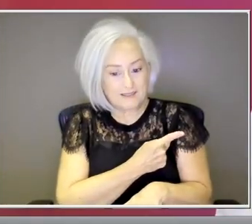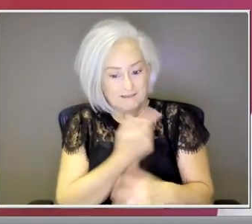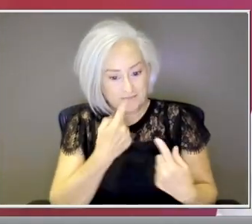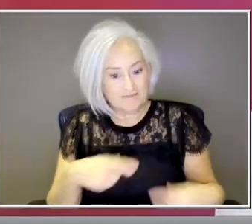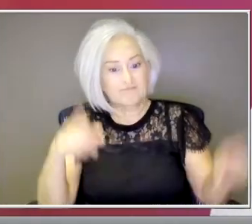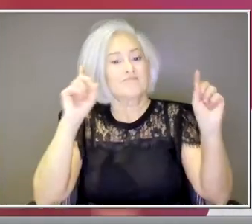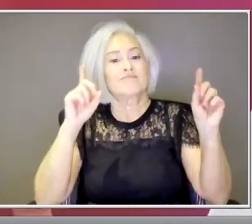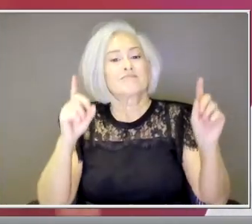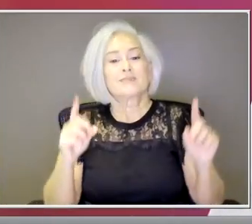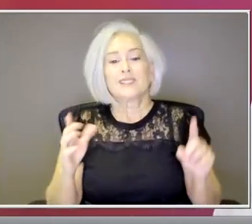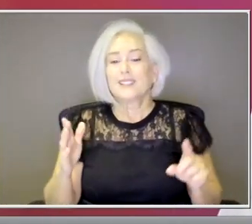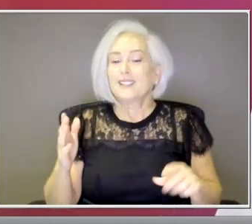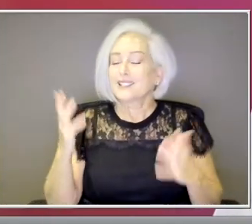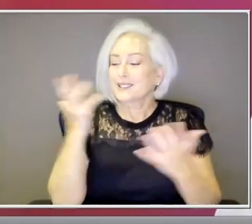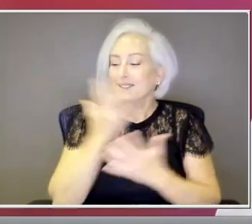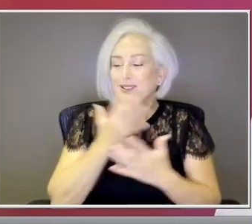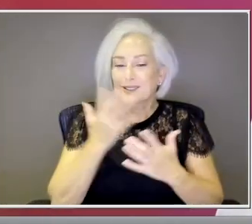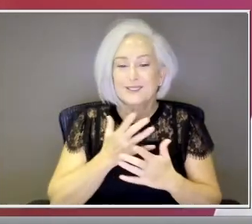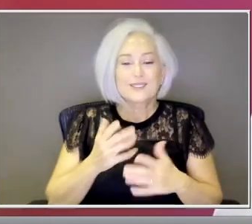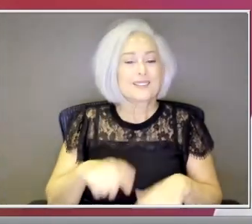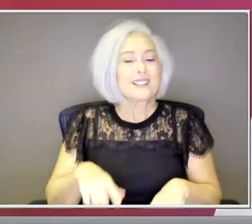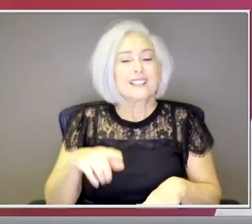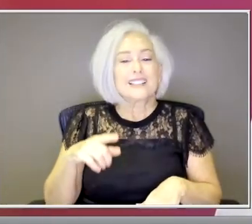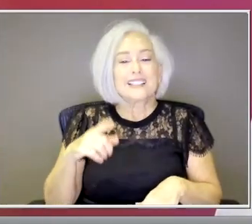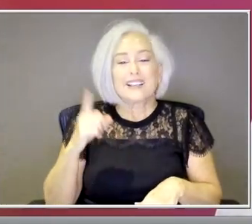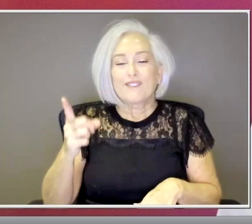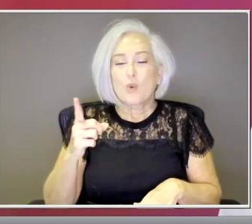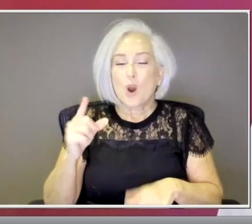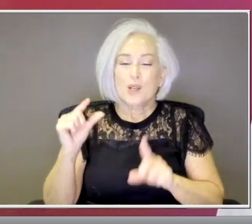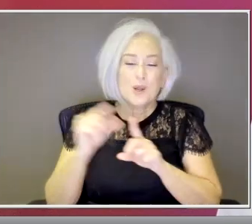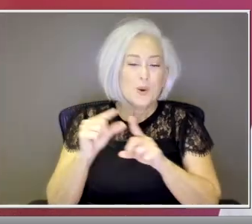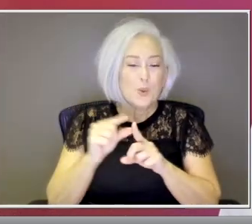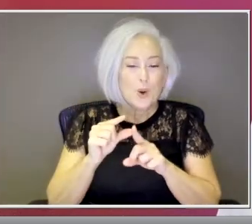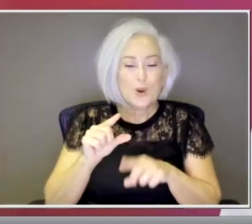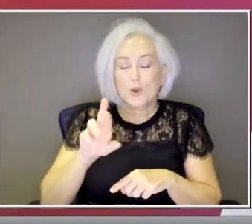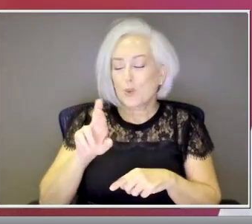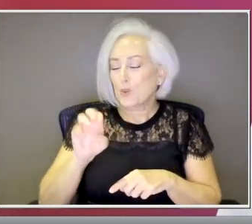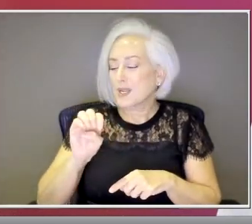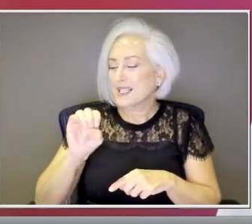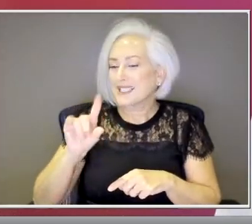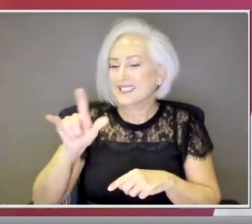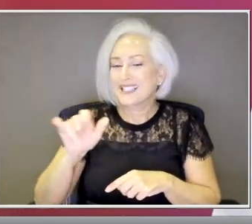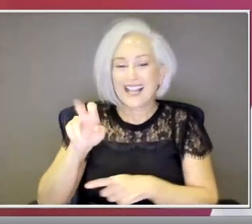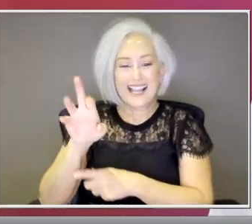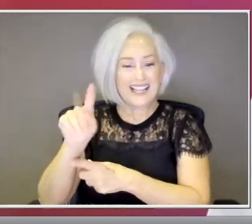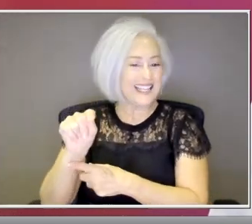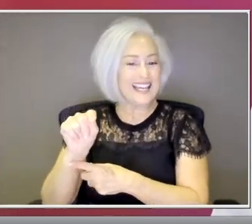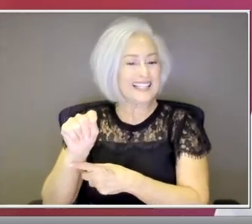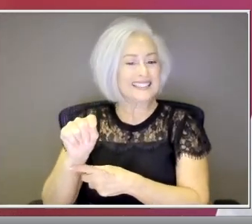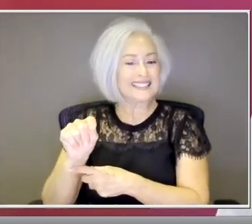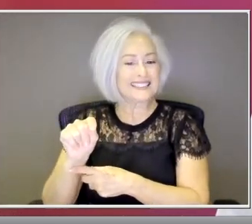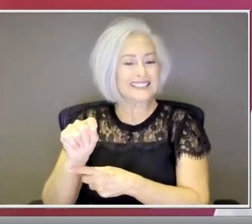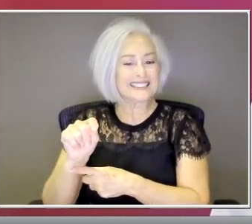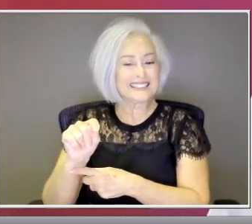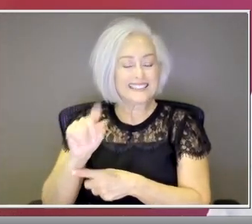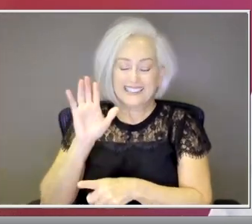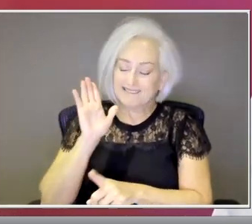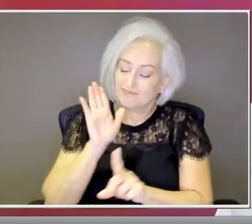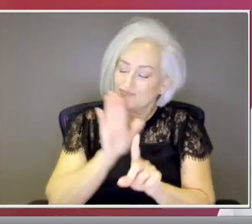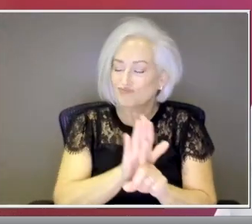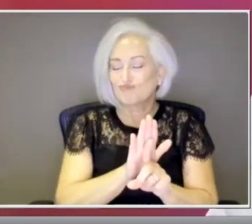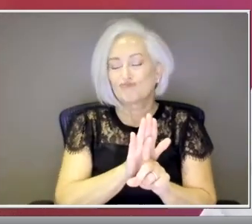message is resiliency. If I could describe one adjective of Haley, it'd be just how resilient you are. And so to see